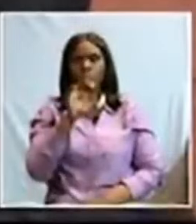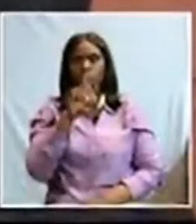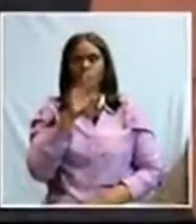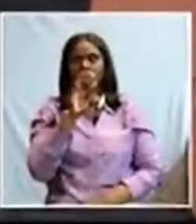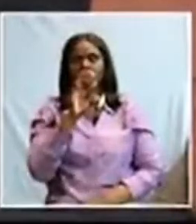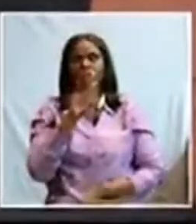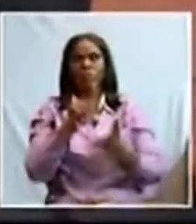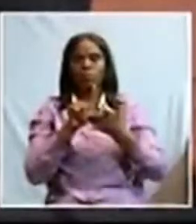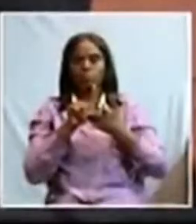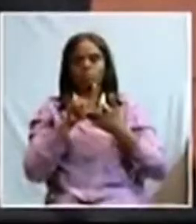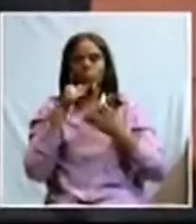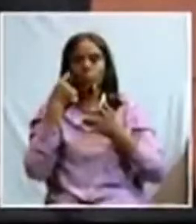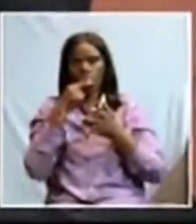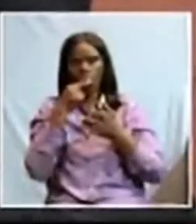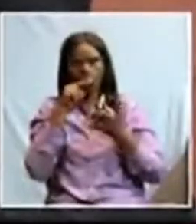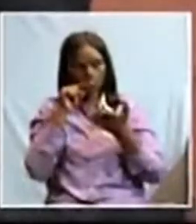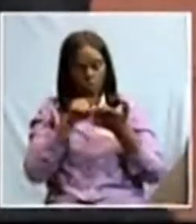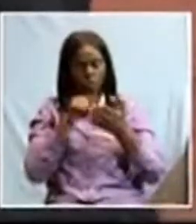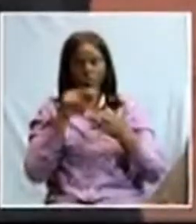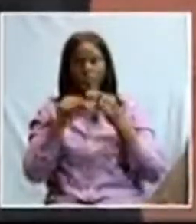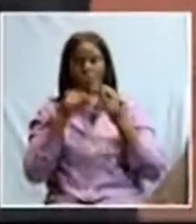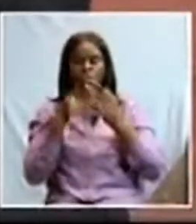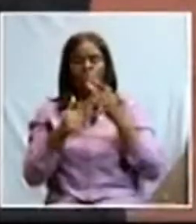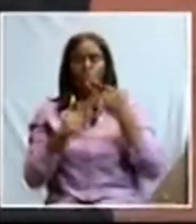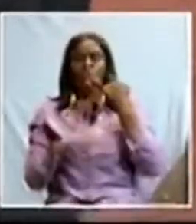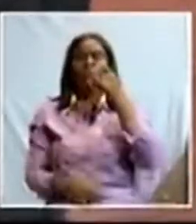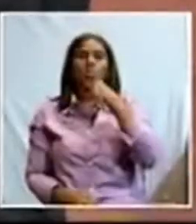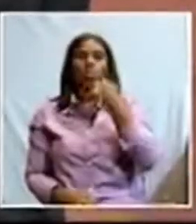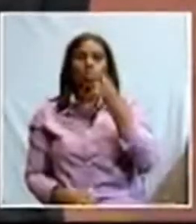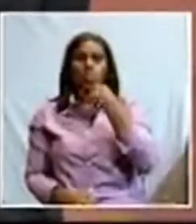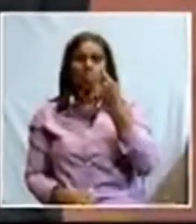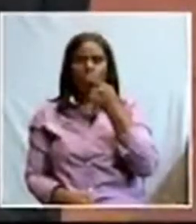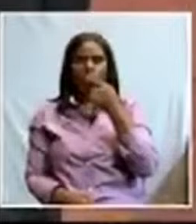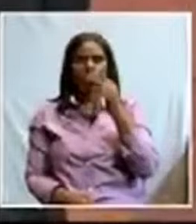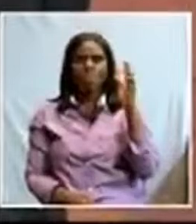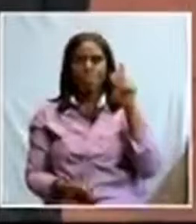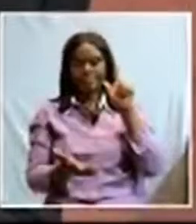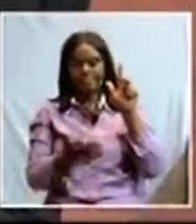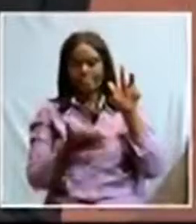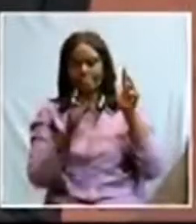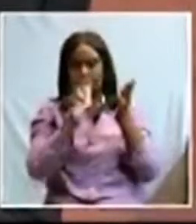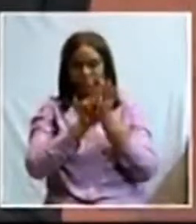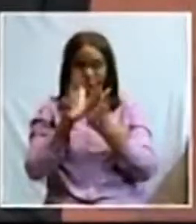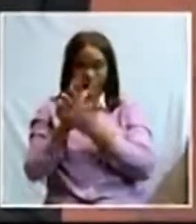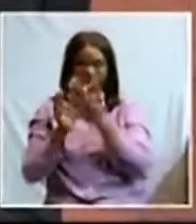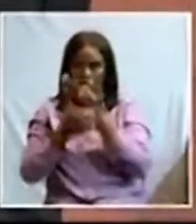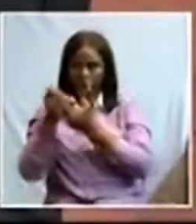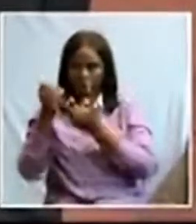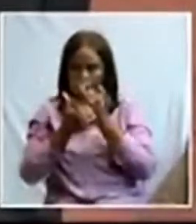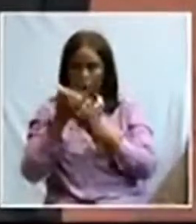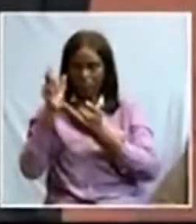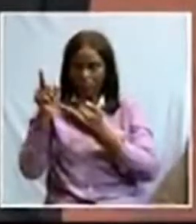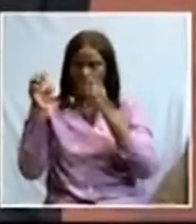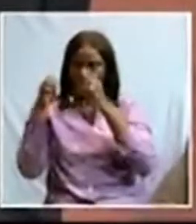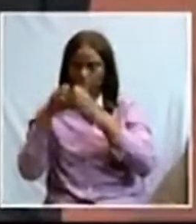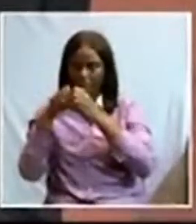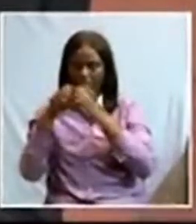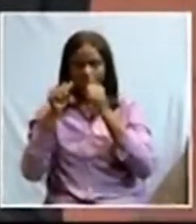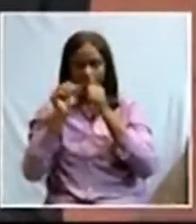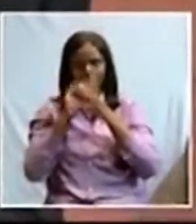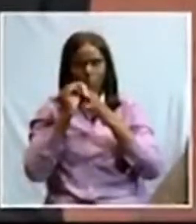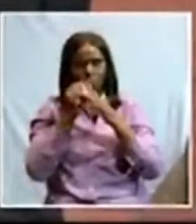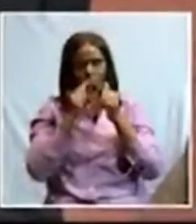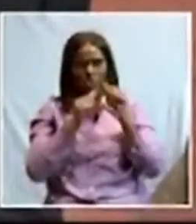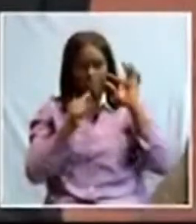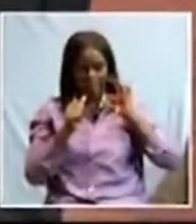are the parties? What I mean is, who sign on the contract forms? Is it the bank and the